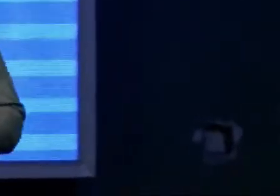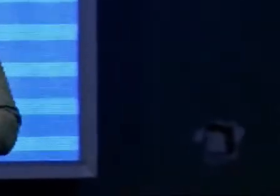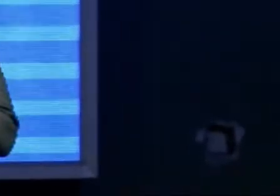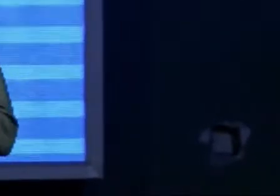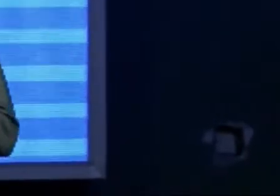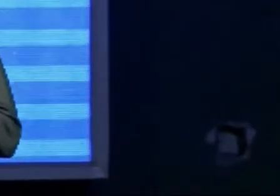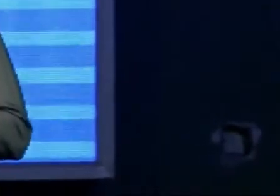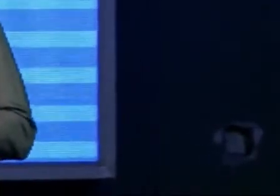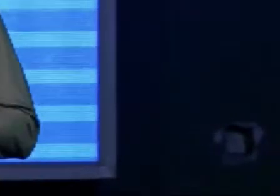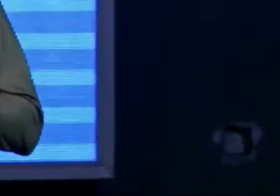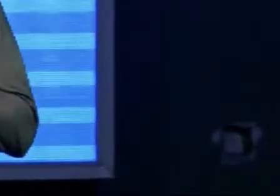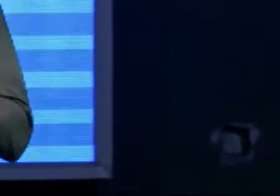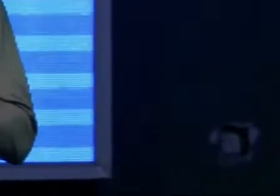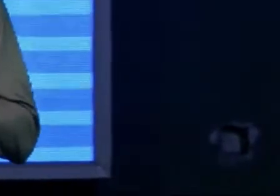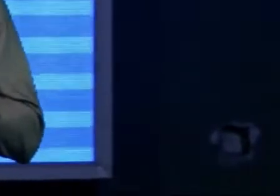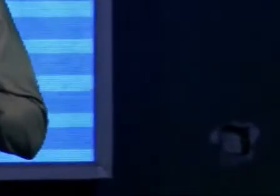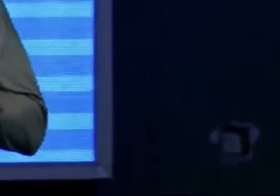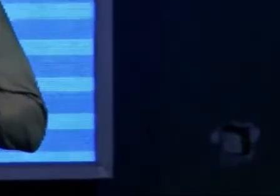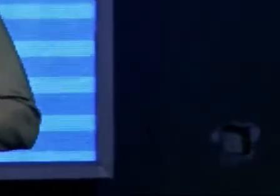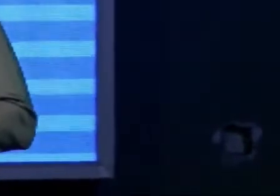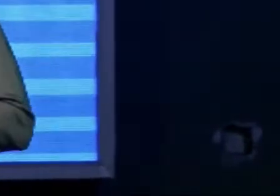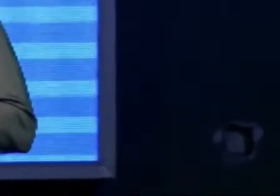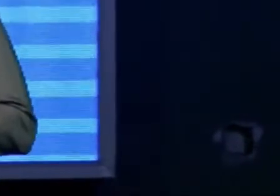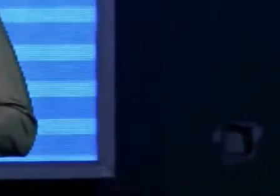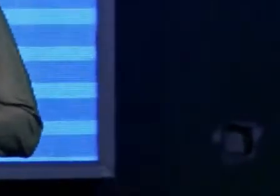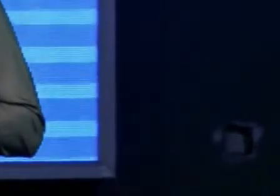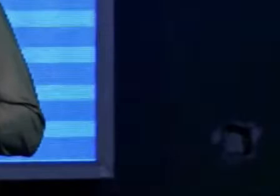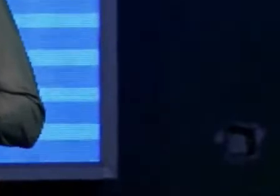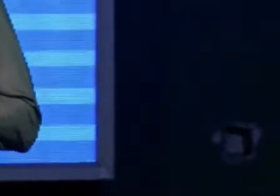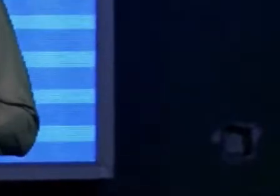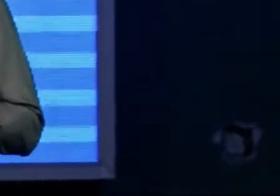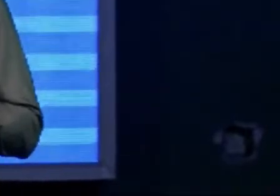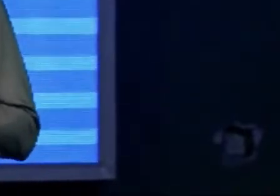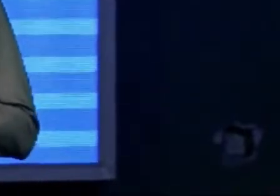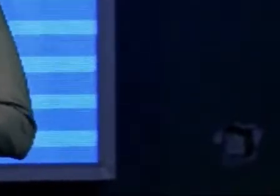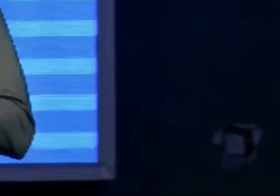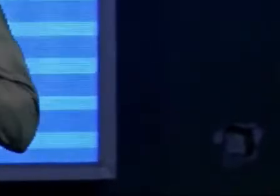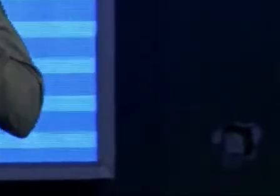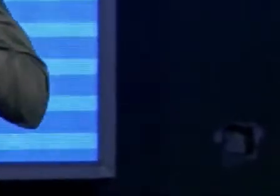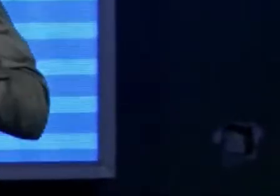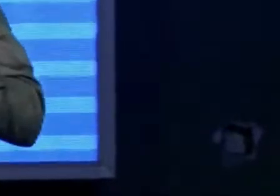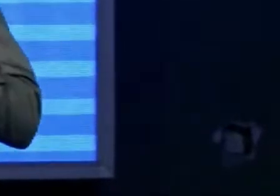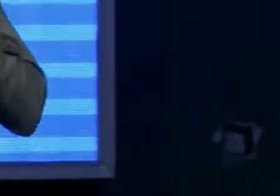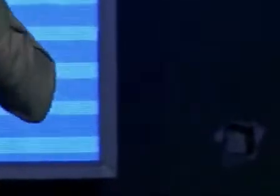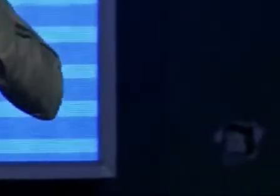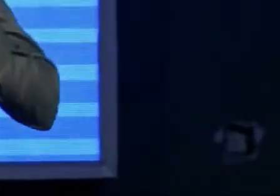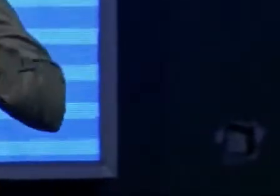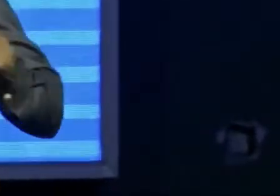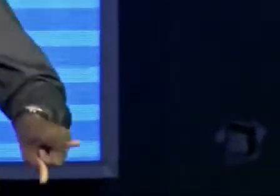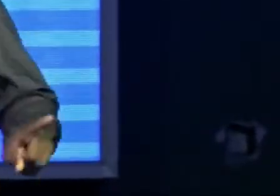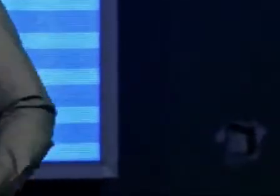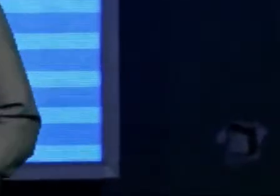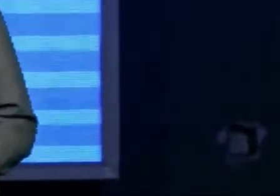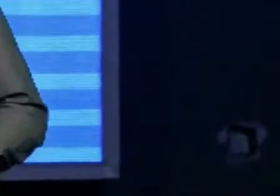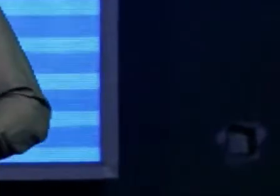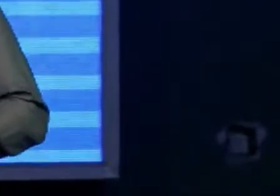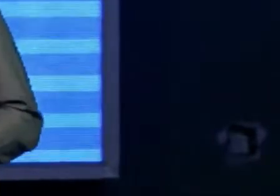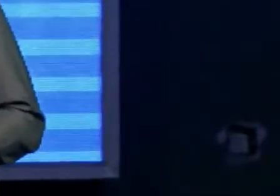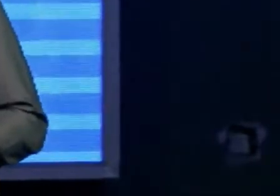different. Everything is on point. This meeting, for example, I knew it would start on